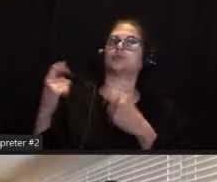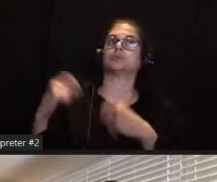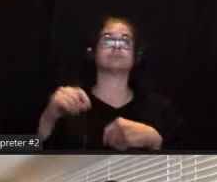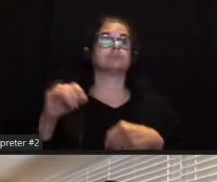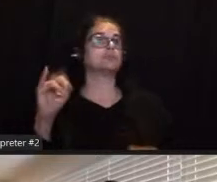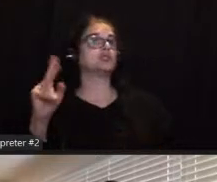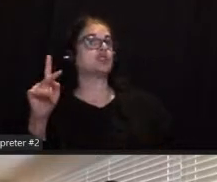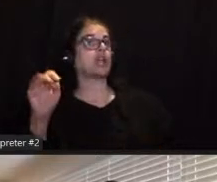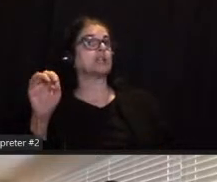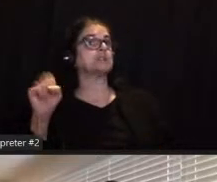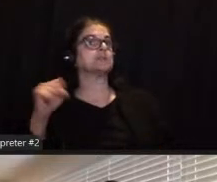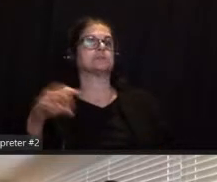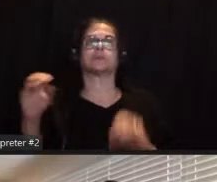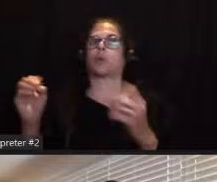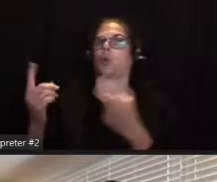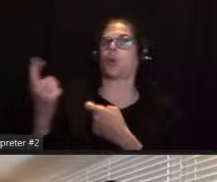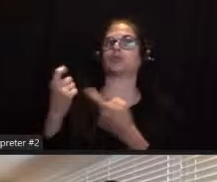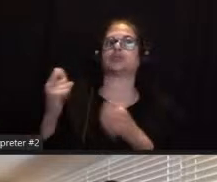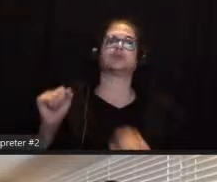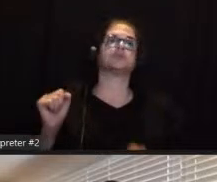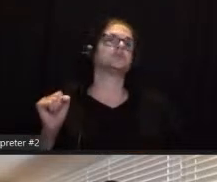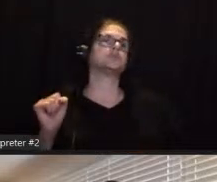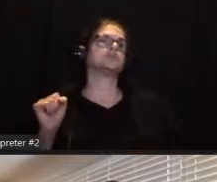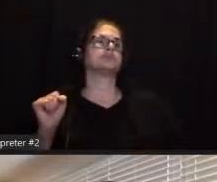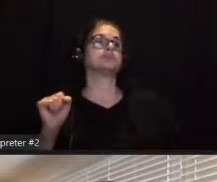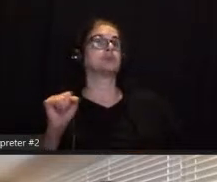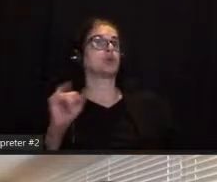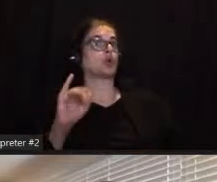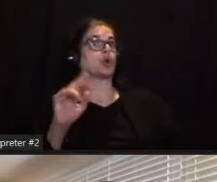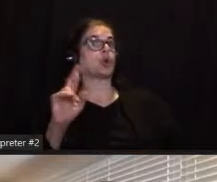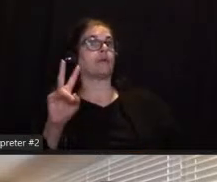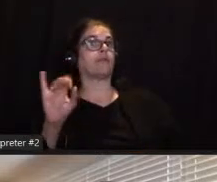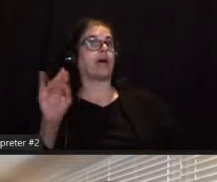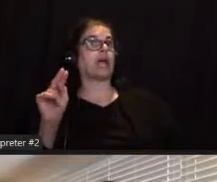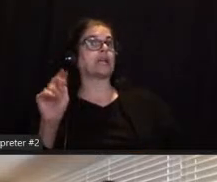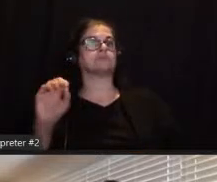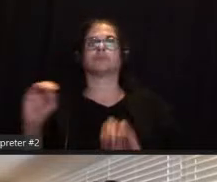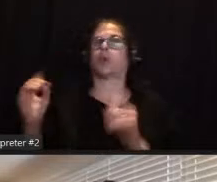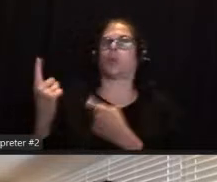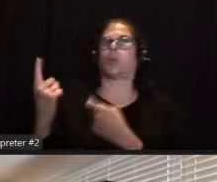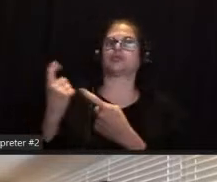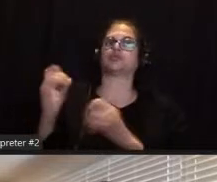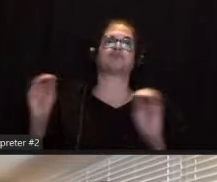Jakes? No questions. Director Irvine? No questions.